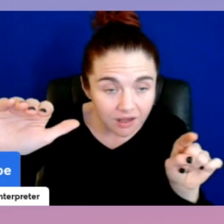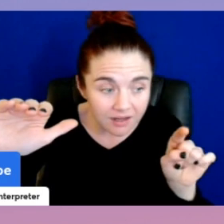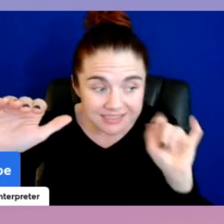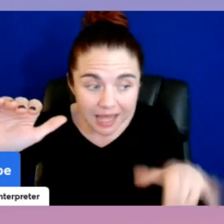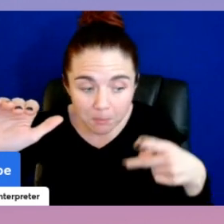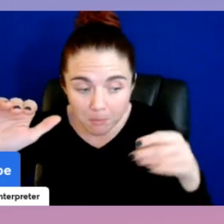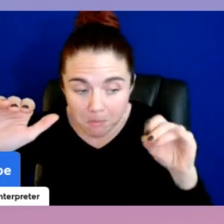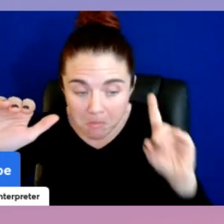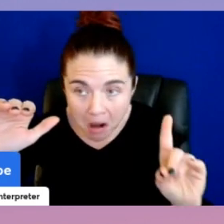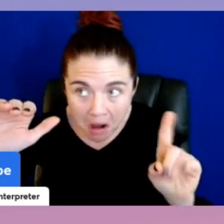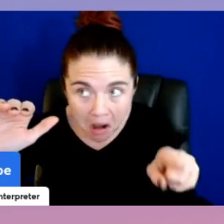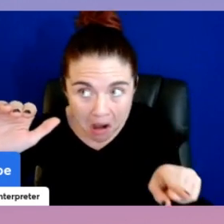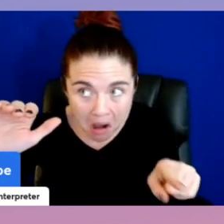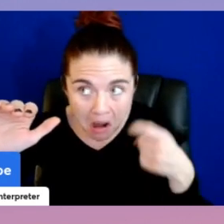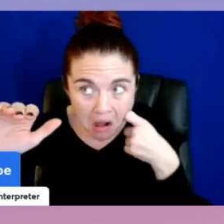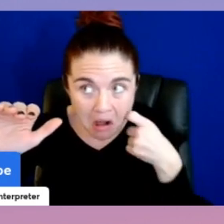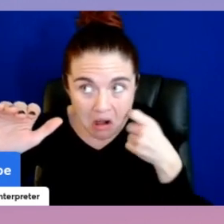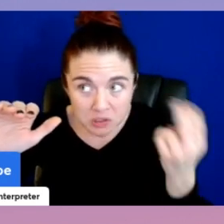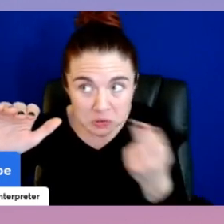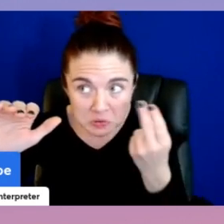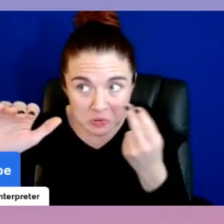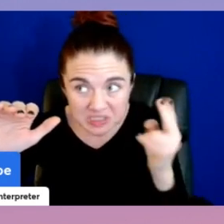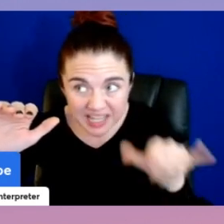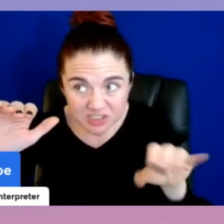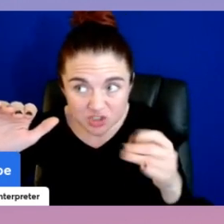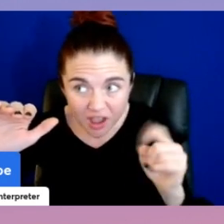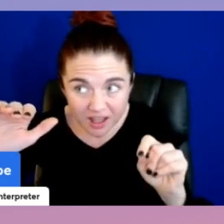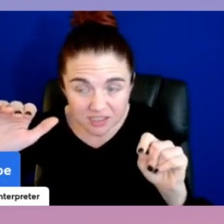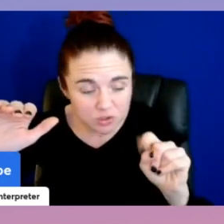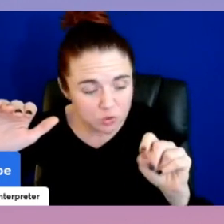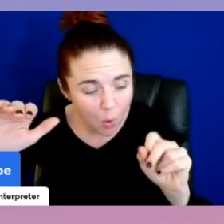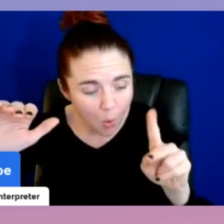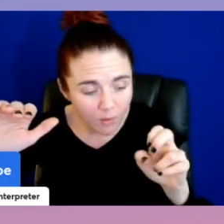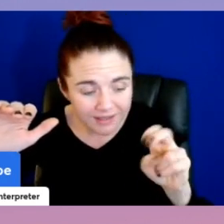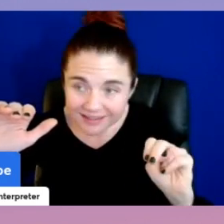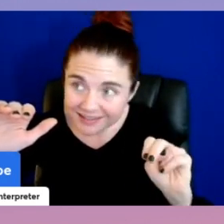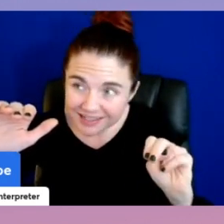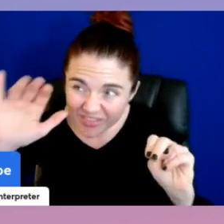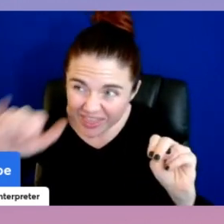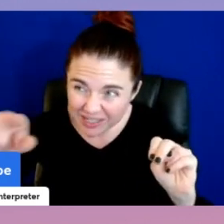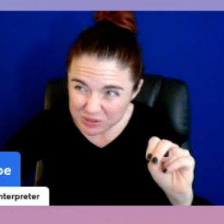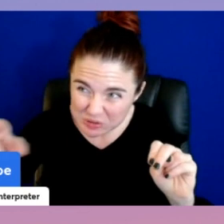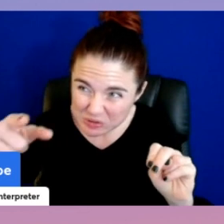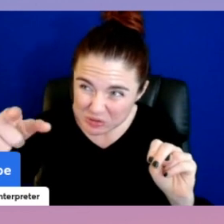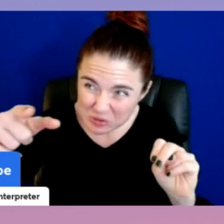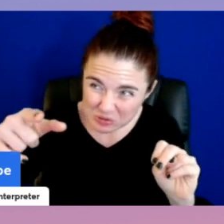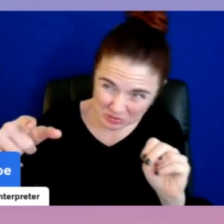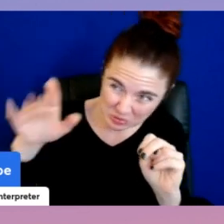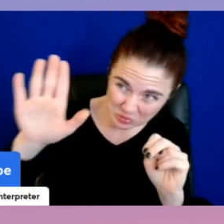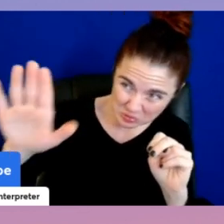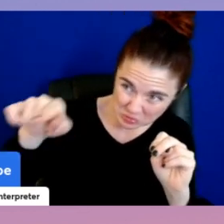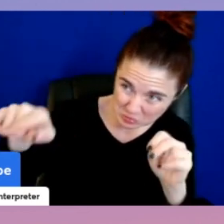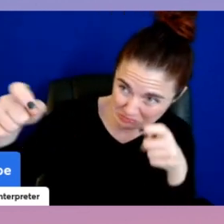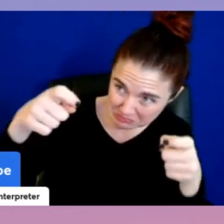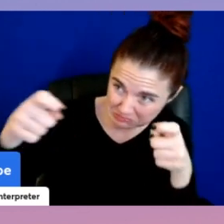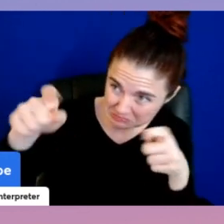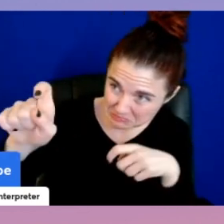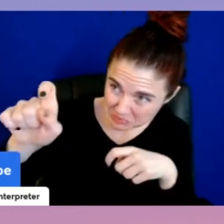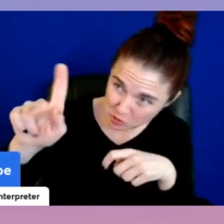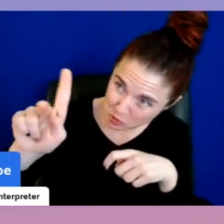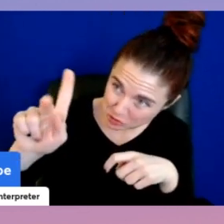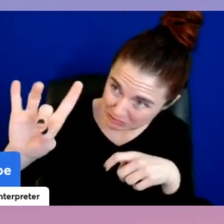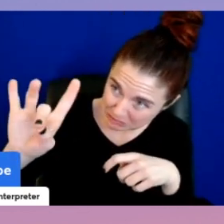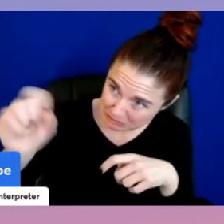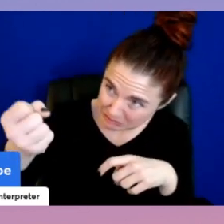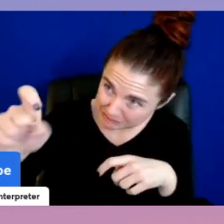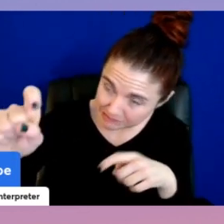or did the pod that I just used the JWT token for, was that initiated under your management, Mr. Kubernetes? Kubernetes will come